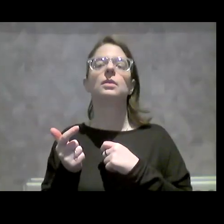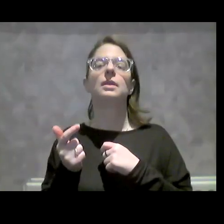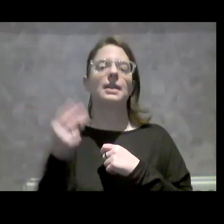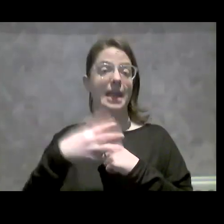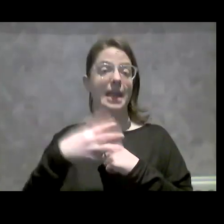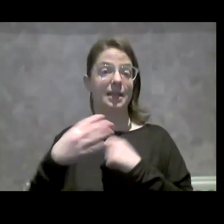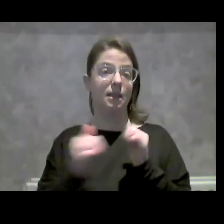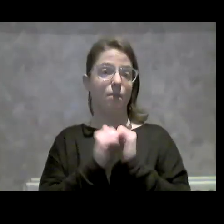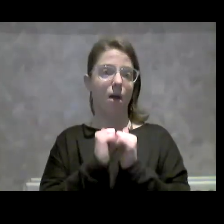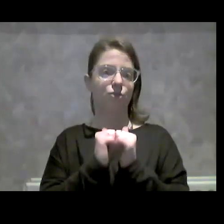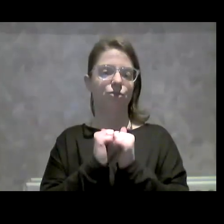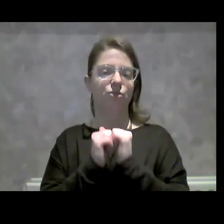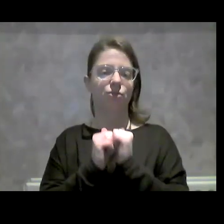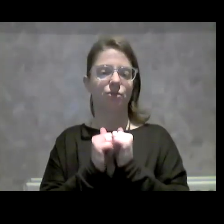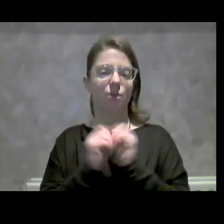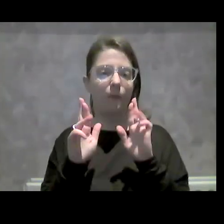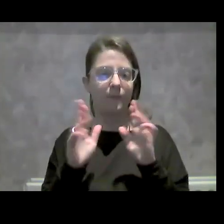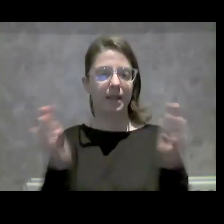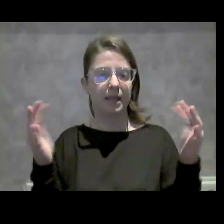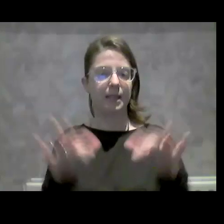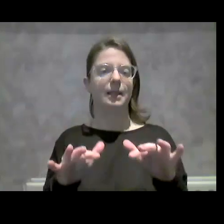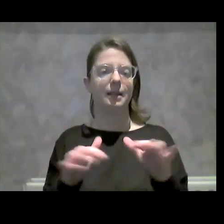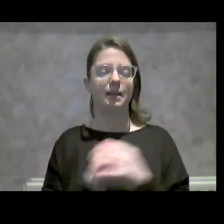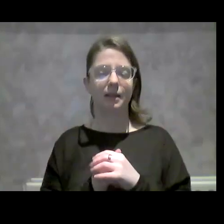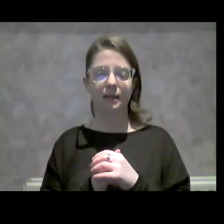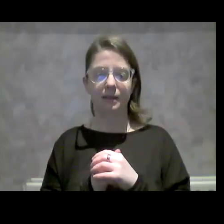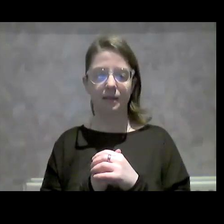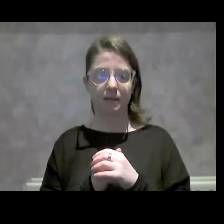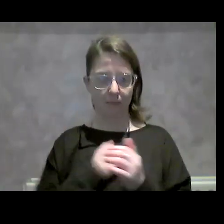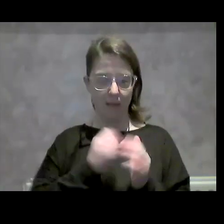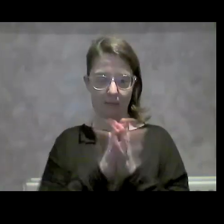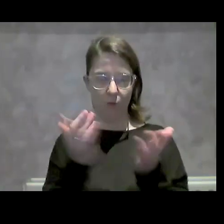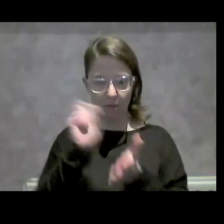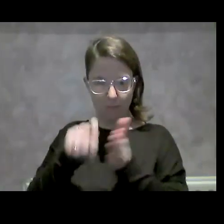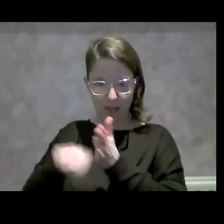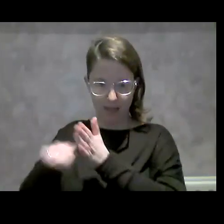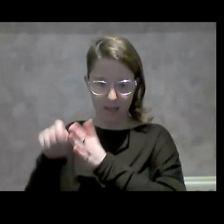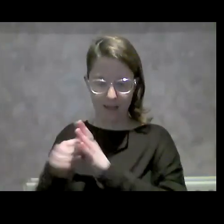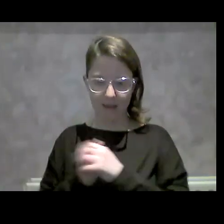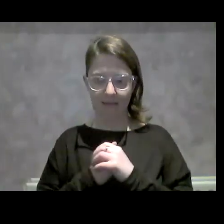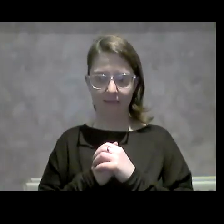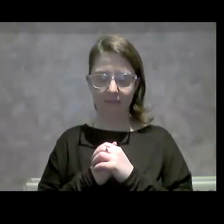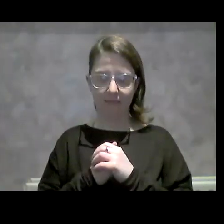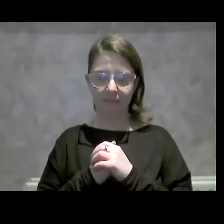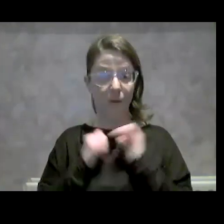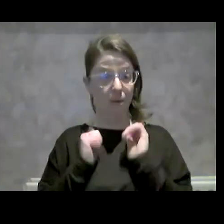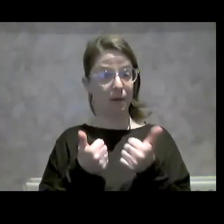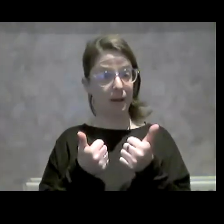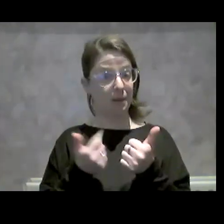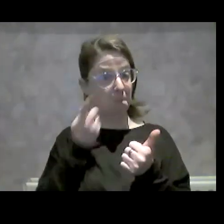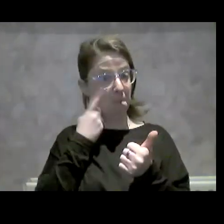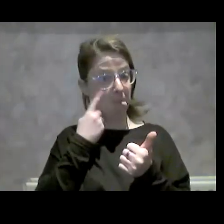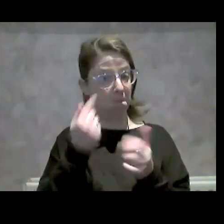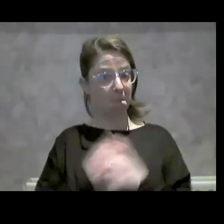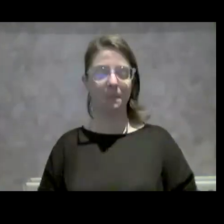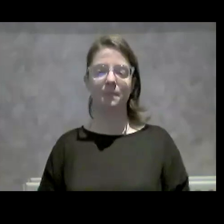well. So hopefully you'll all be there and you can buy me book and all that. Okay, here we